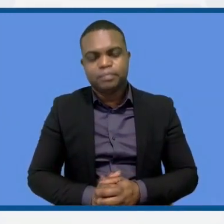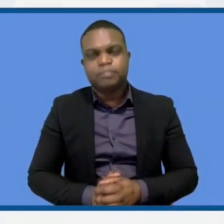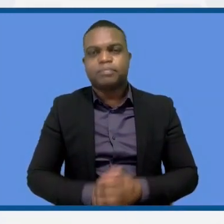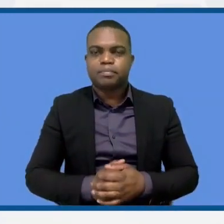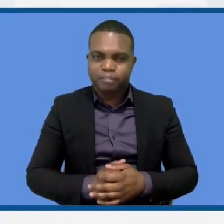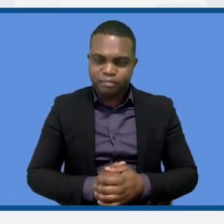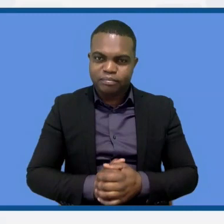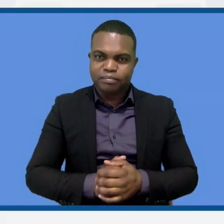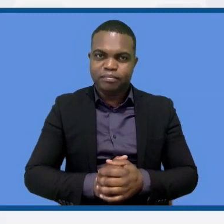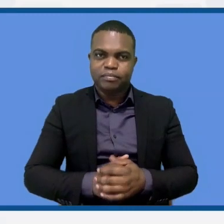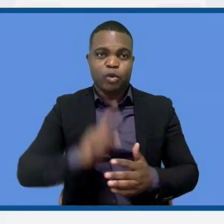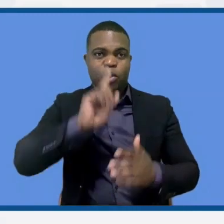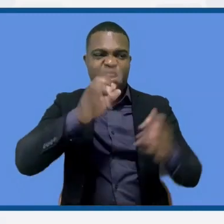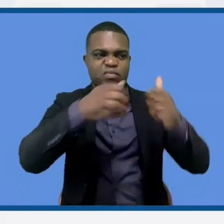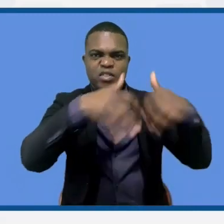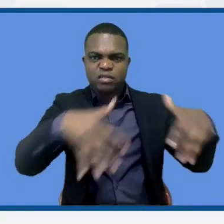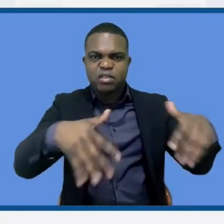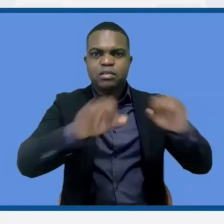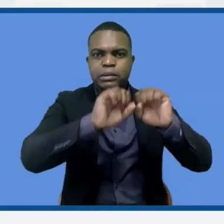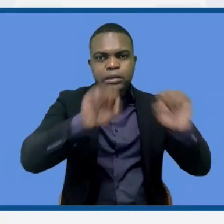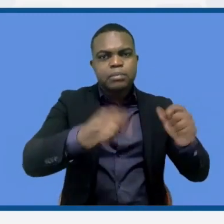have space for that.